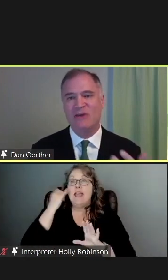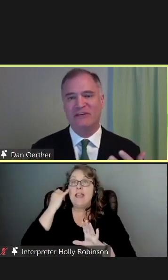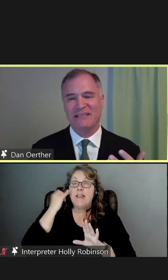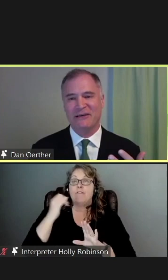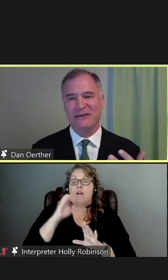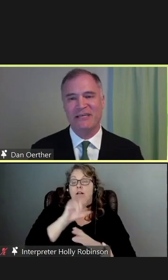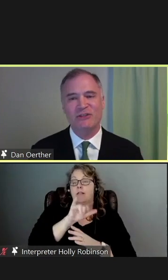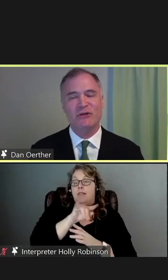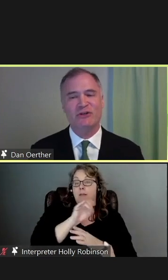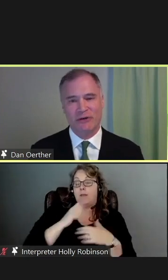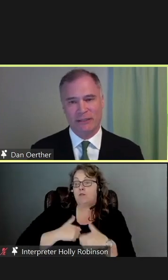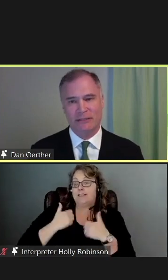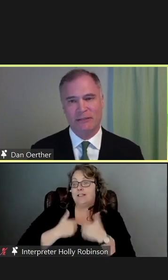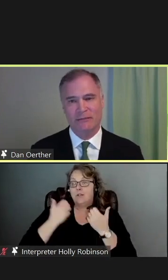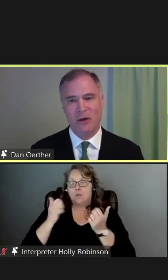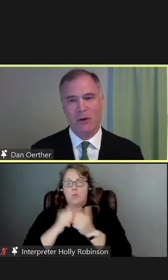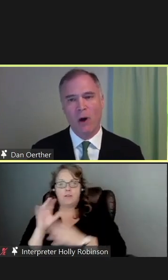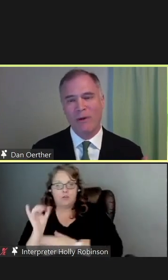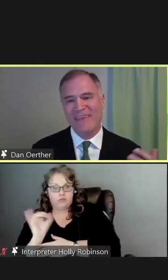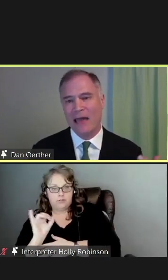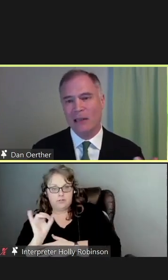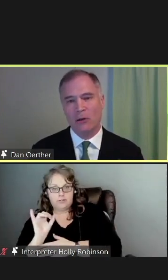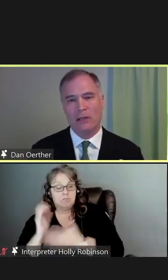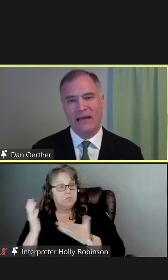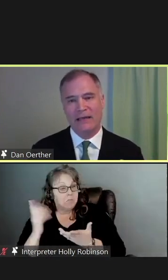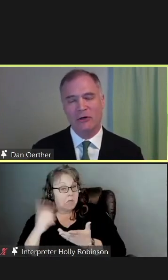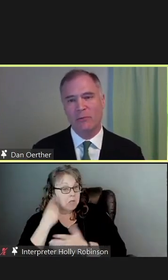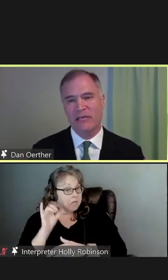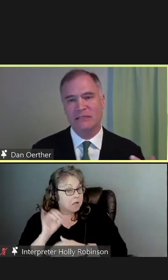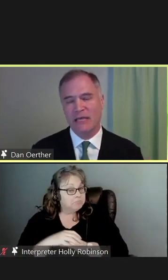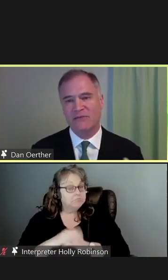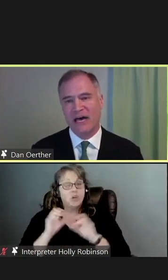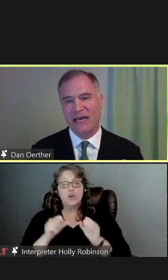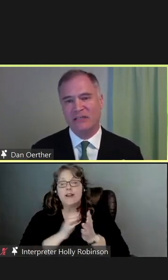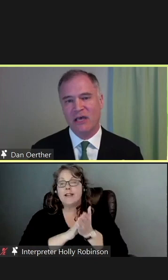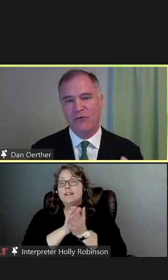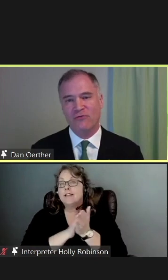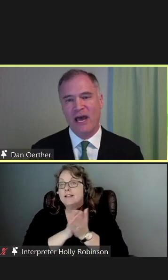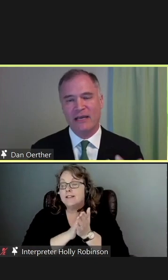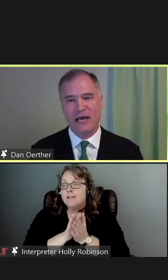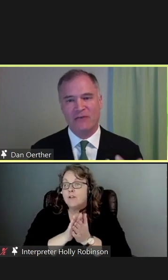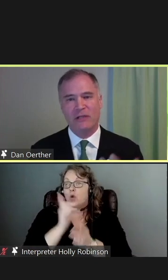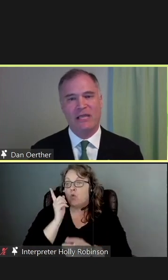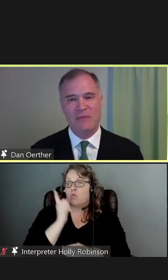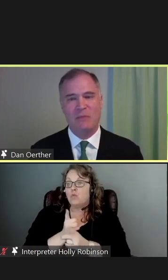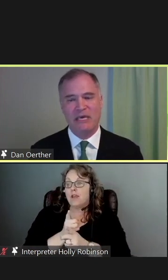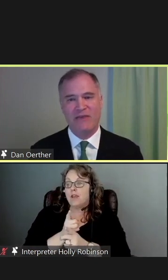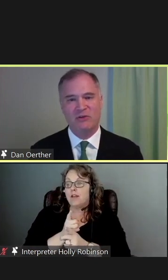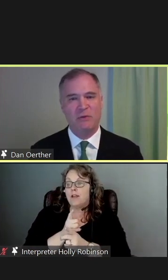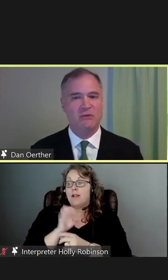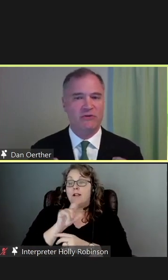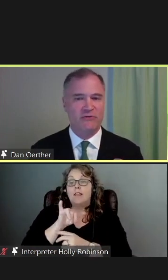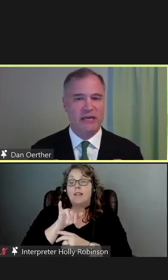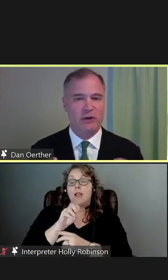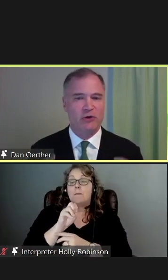climate resilience into insurance. What would that look like? Could we incentivize the right kind of climate behaviors